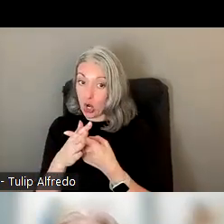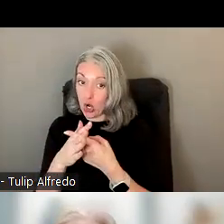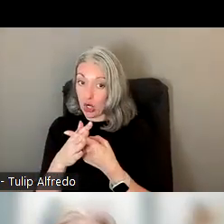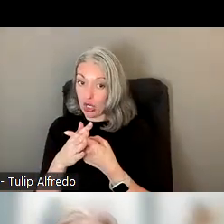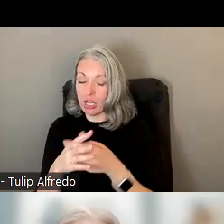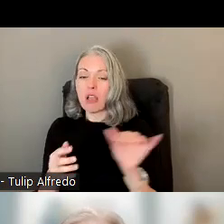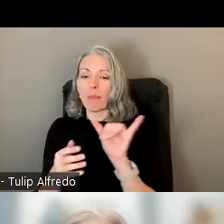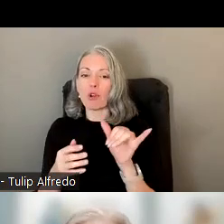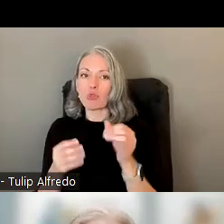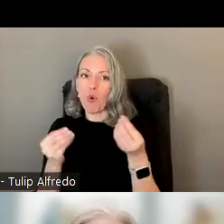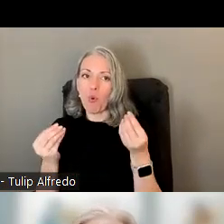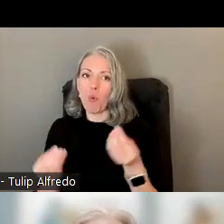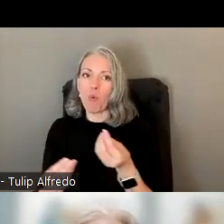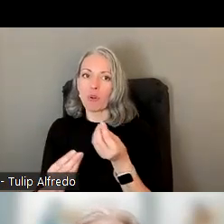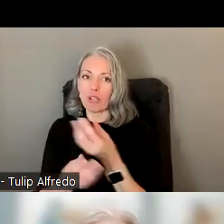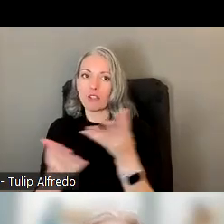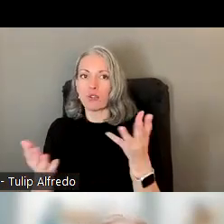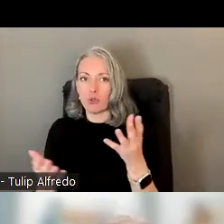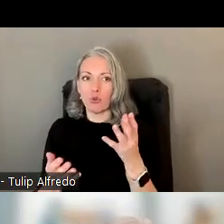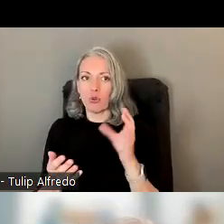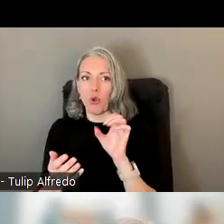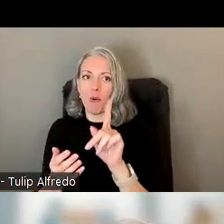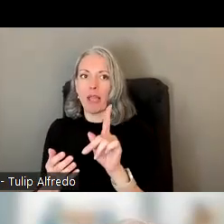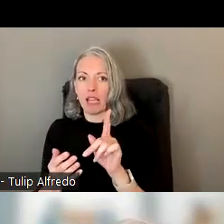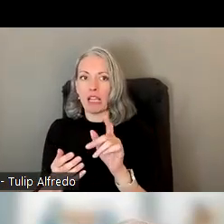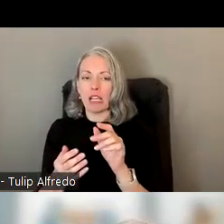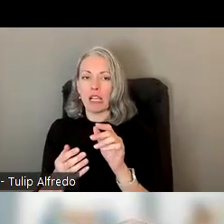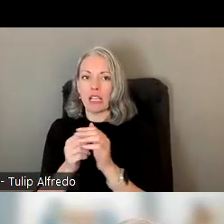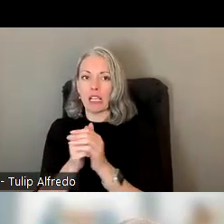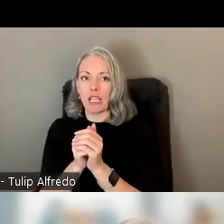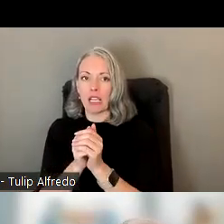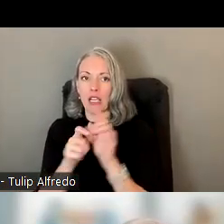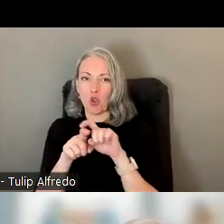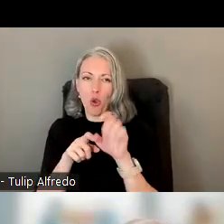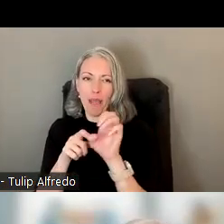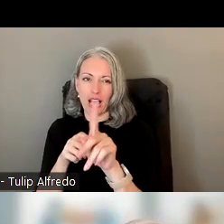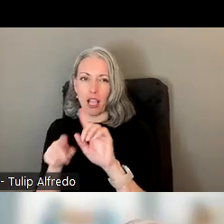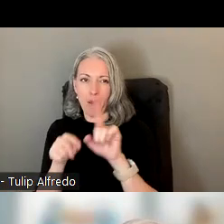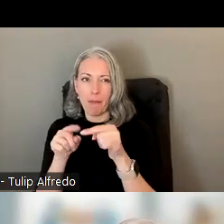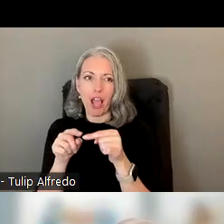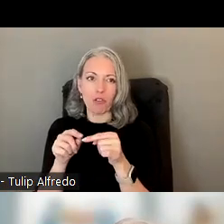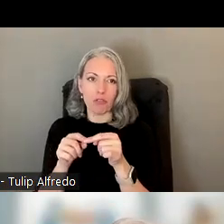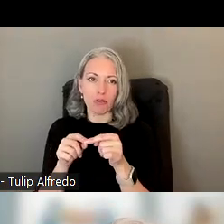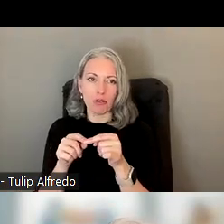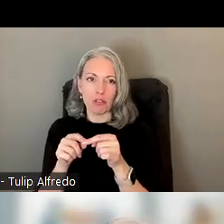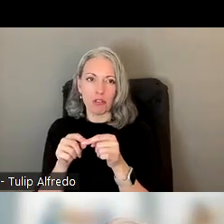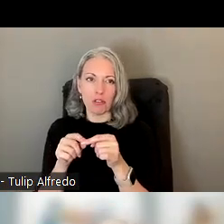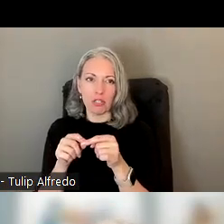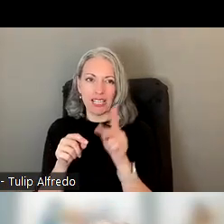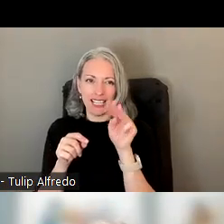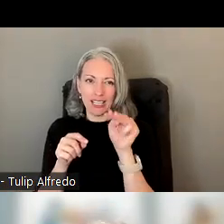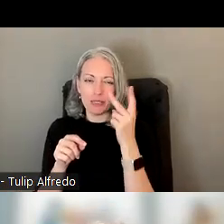callback here to Kim McCoy-Wade's comments about a work that she sees potentially on the